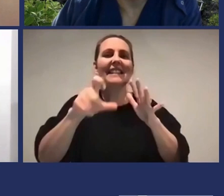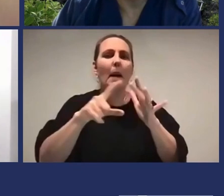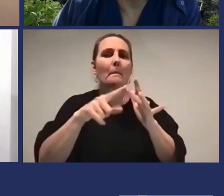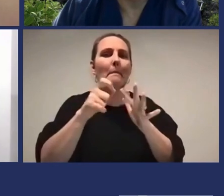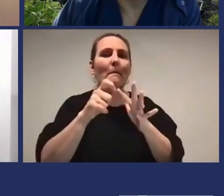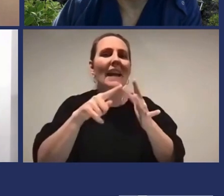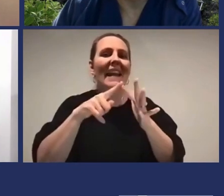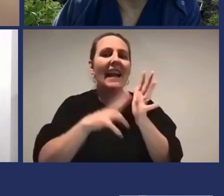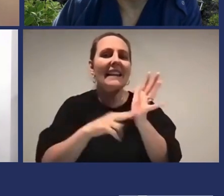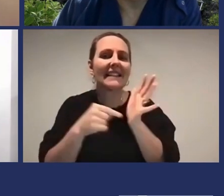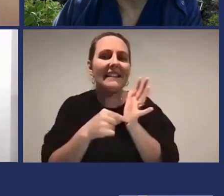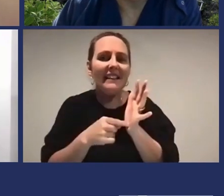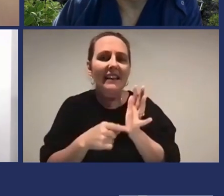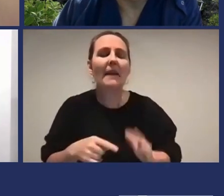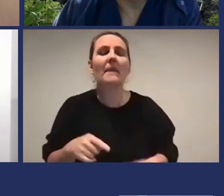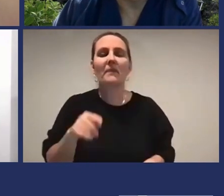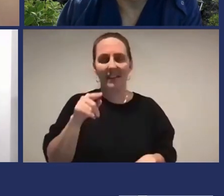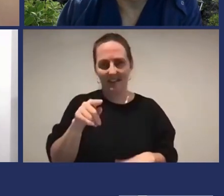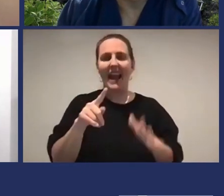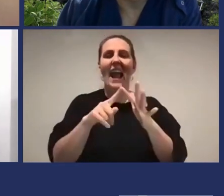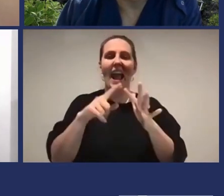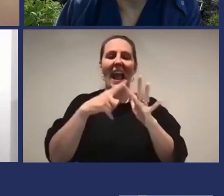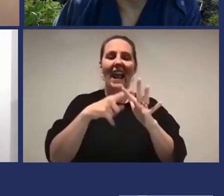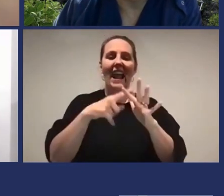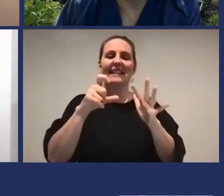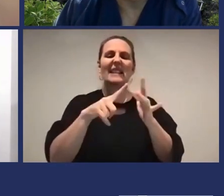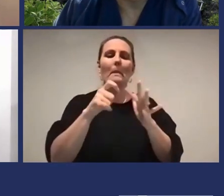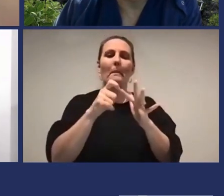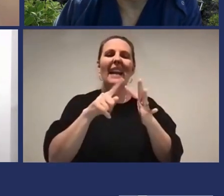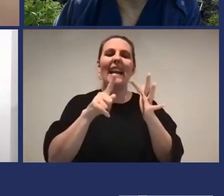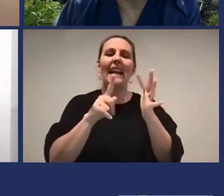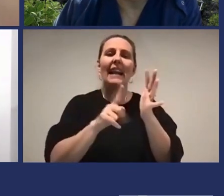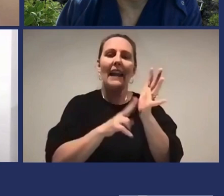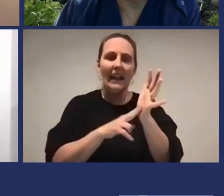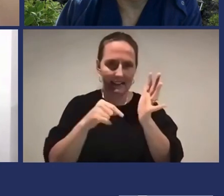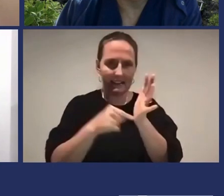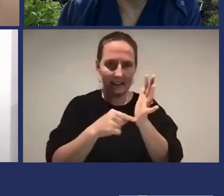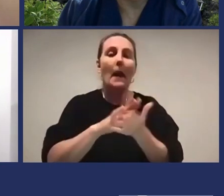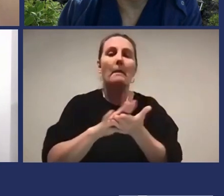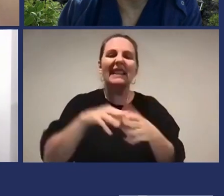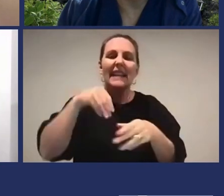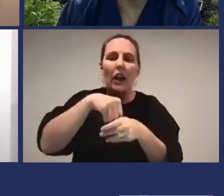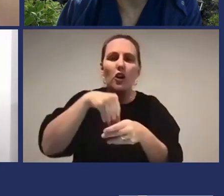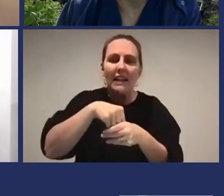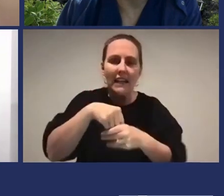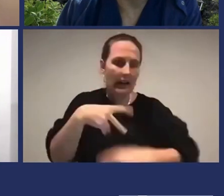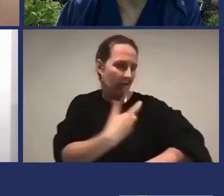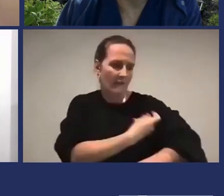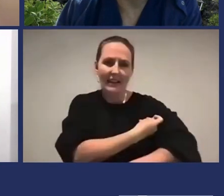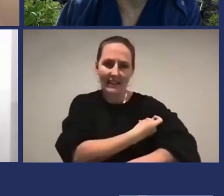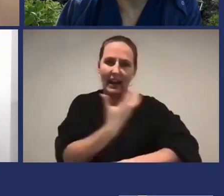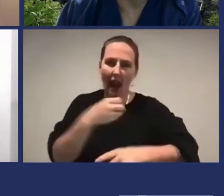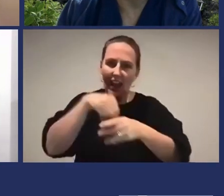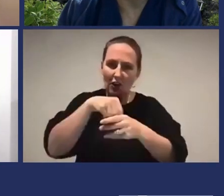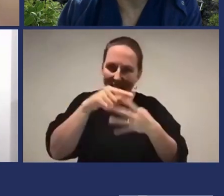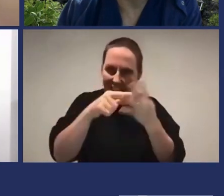An excipient, so the ingredients essentially of the vaccine. Got you. Because this vaccine's so basic,